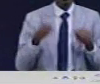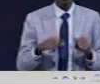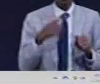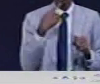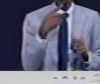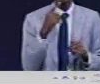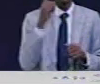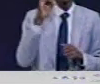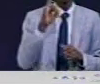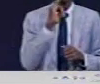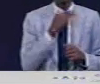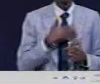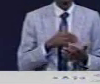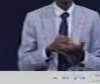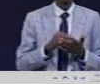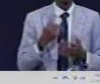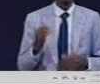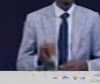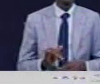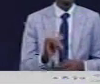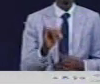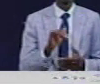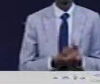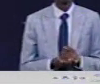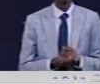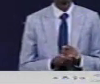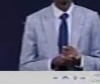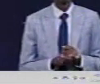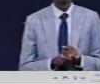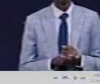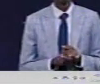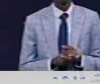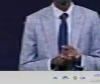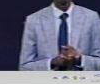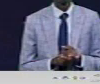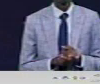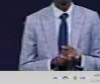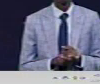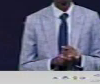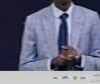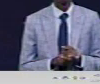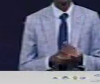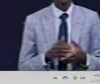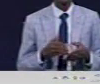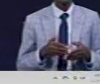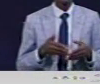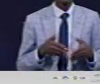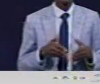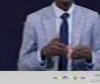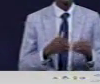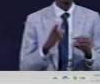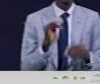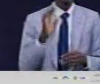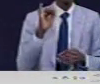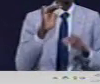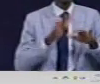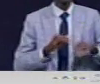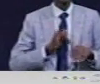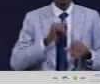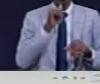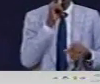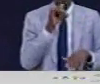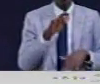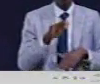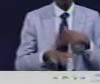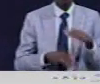Led by his mercy, I'm walking every day. He is my portion forever. Though he may try me,